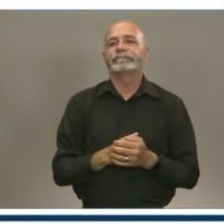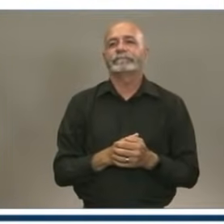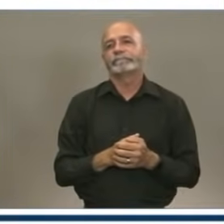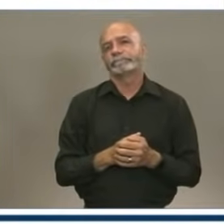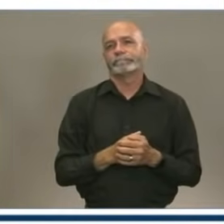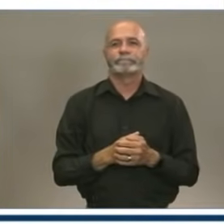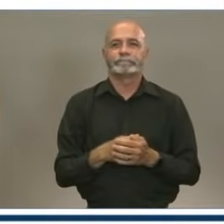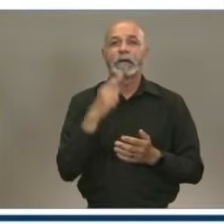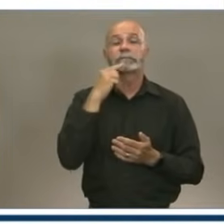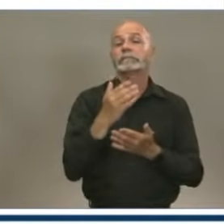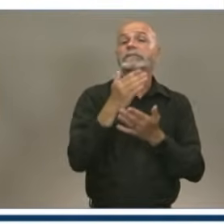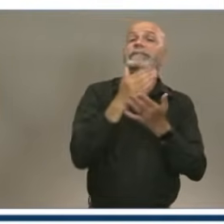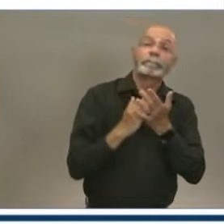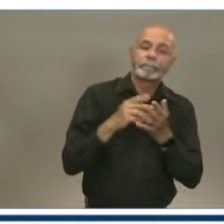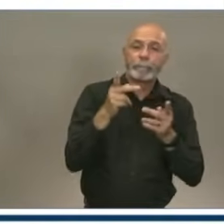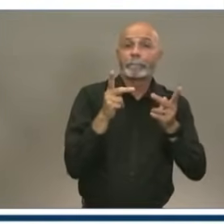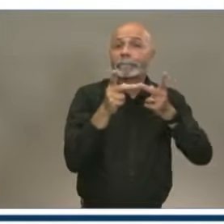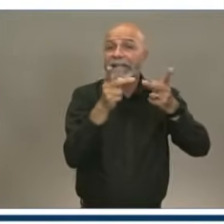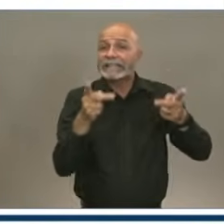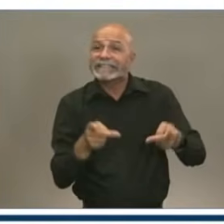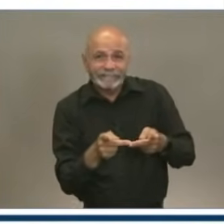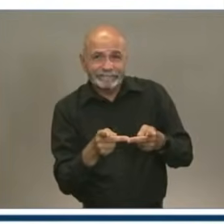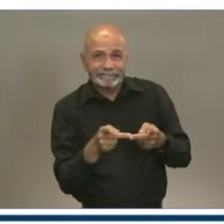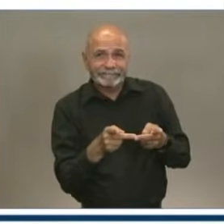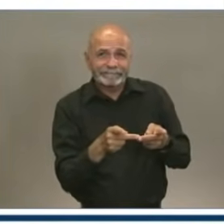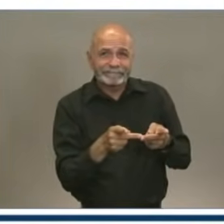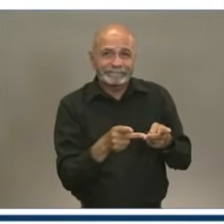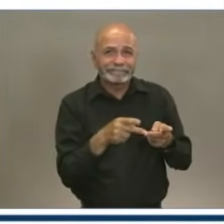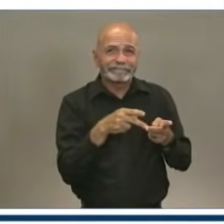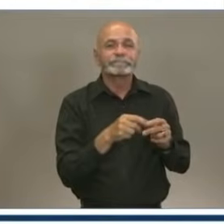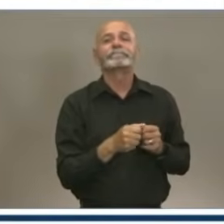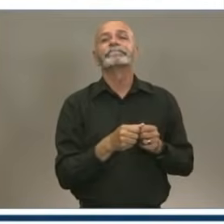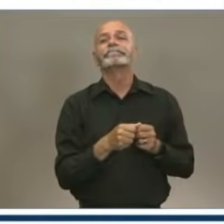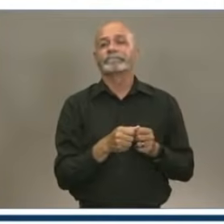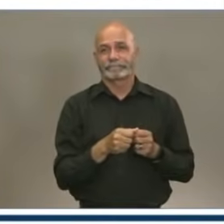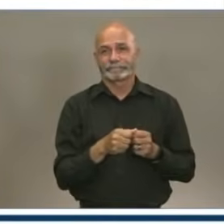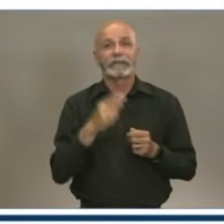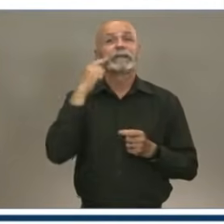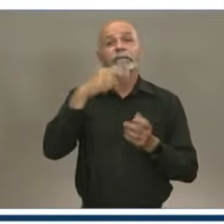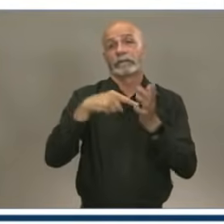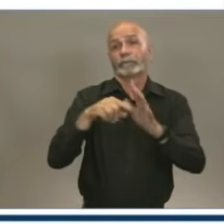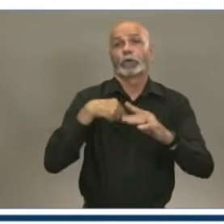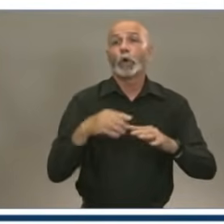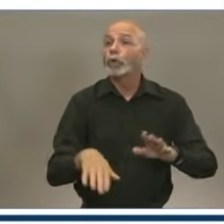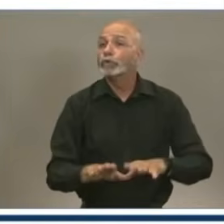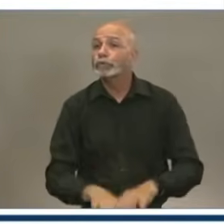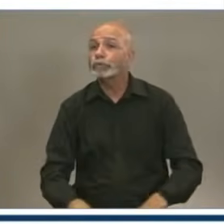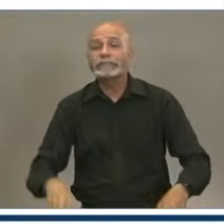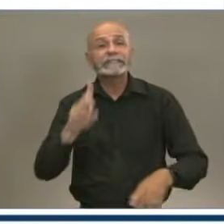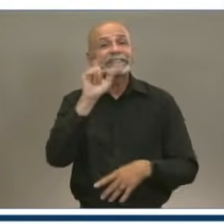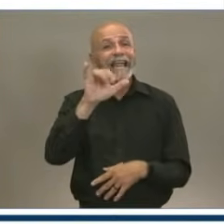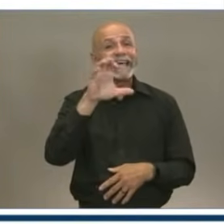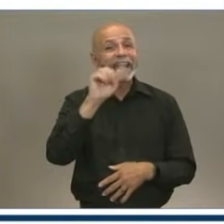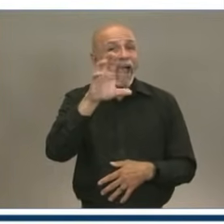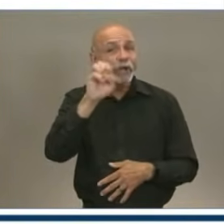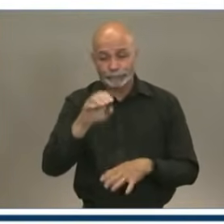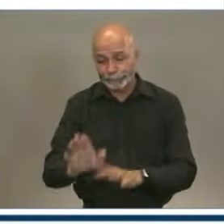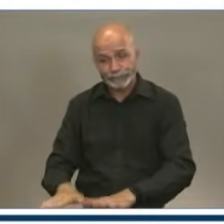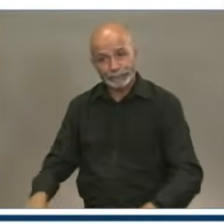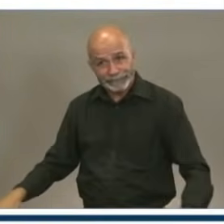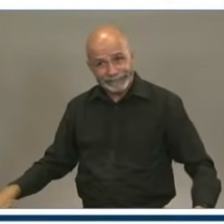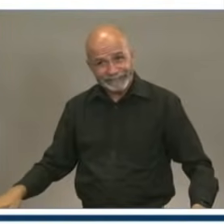certain settings. Children 12 years and younger in childcare, day camps, and overnight camps,